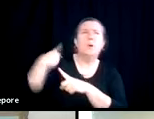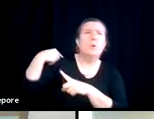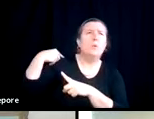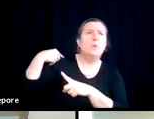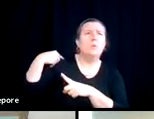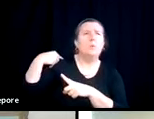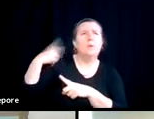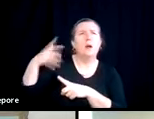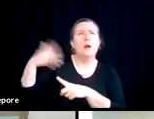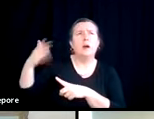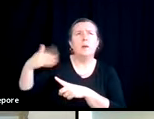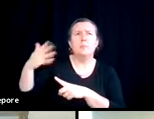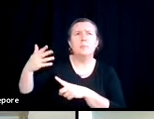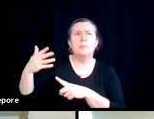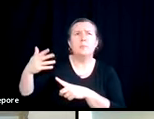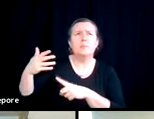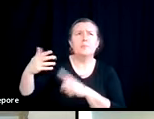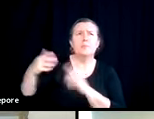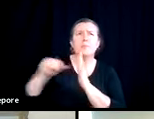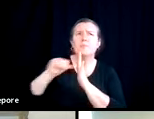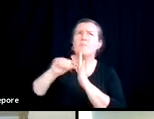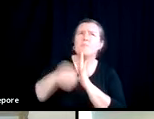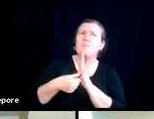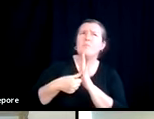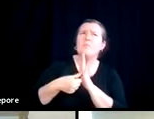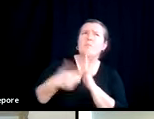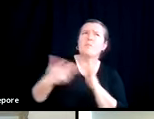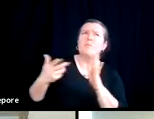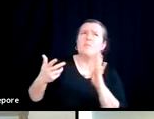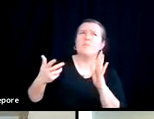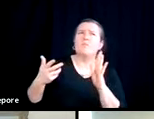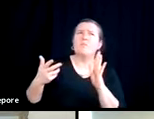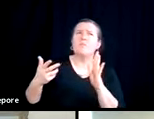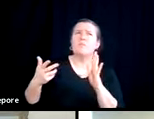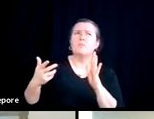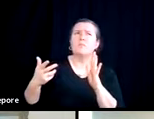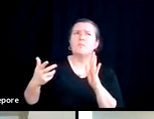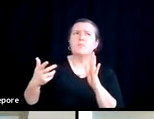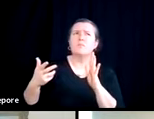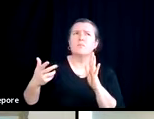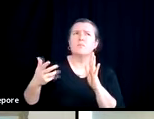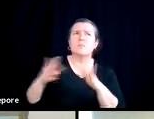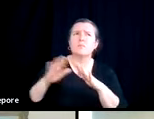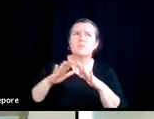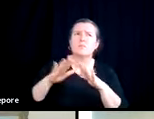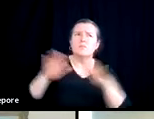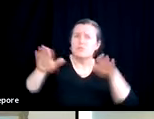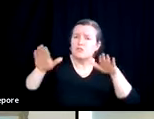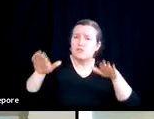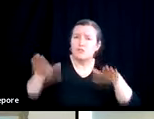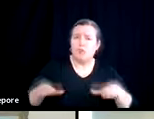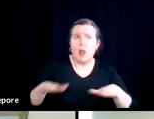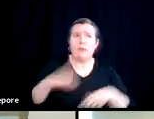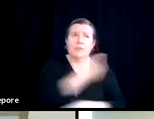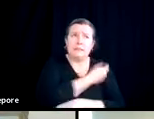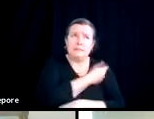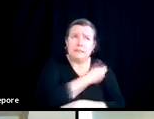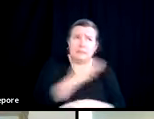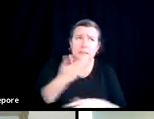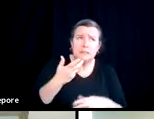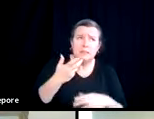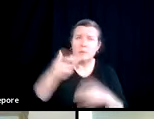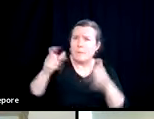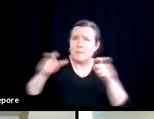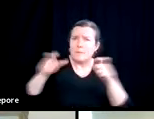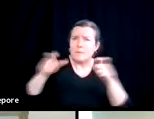about declining mandatory childhood vaccination rates could lead to spikes of, measles, mumps, that sort of thing. Did you see